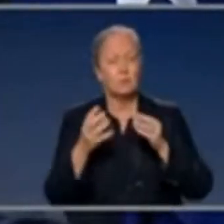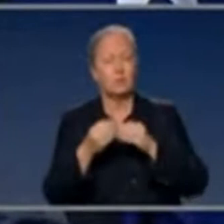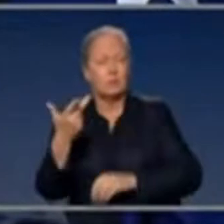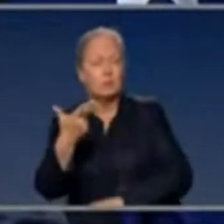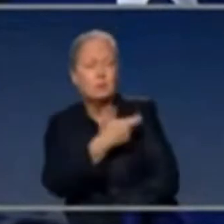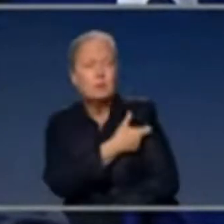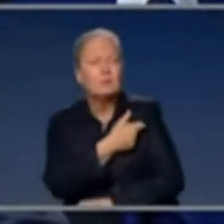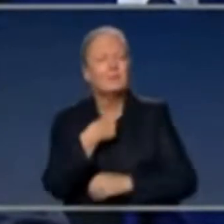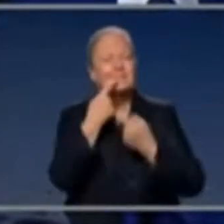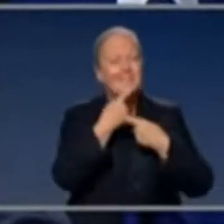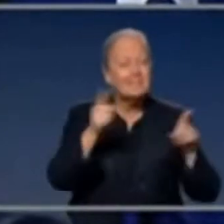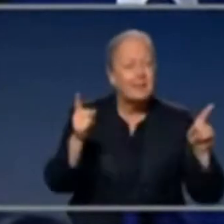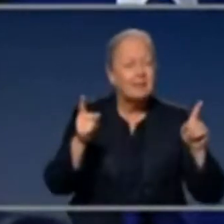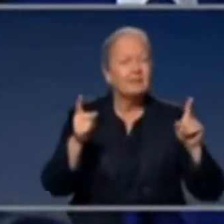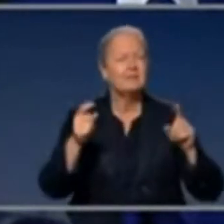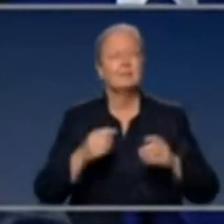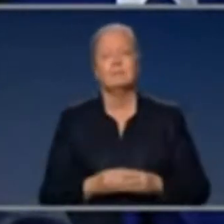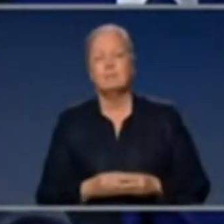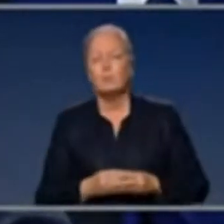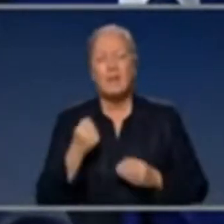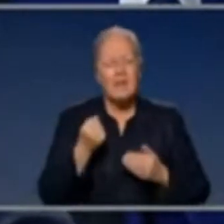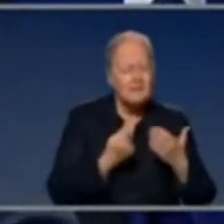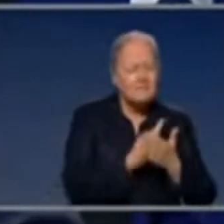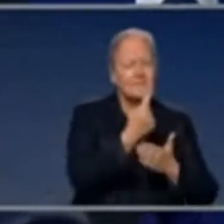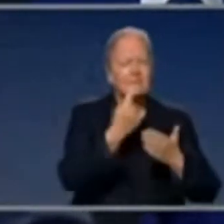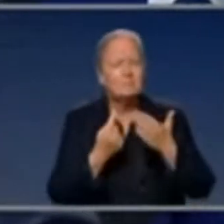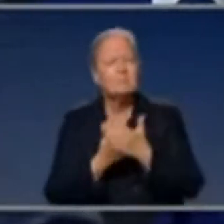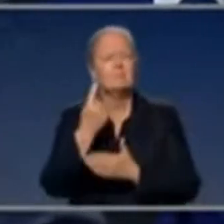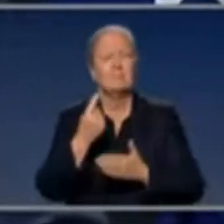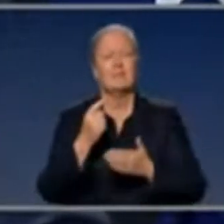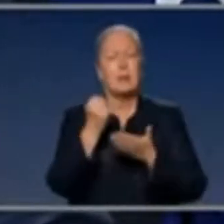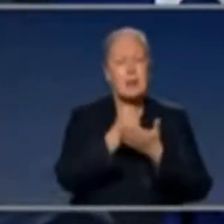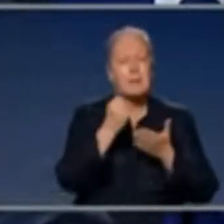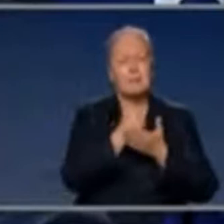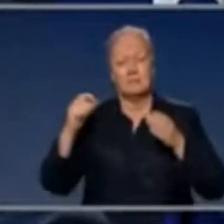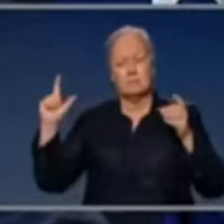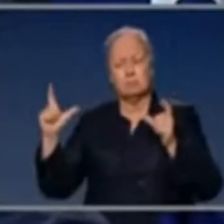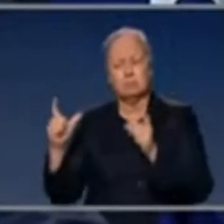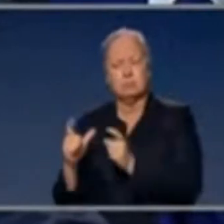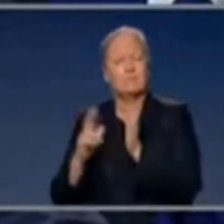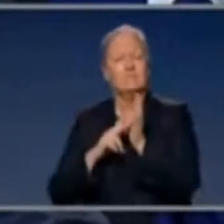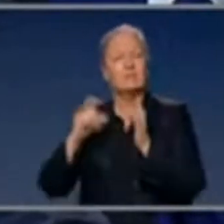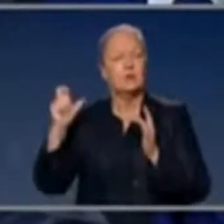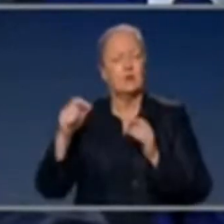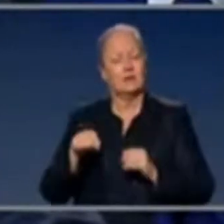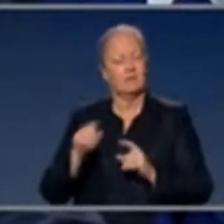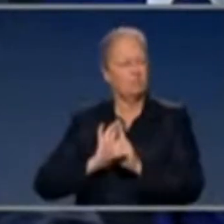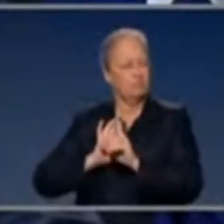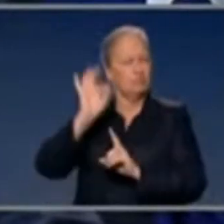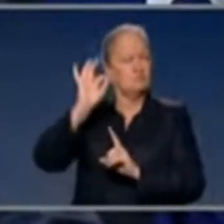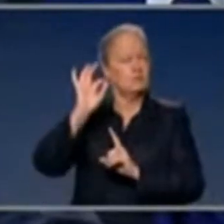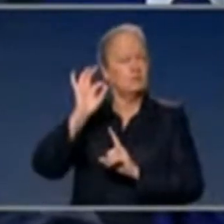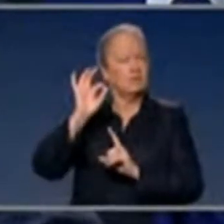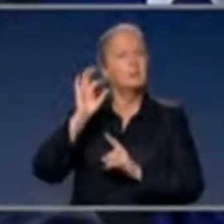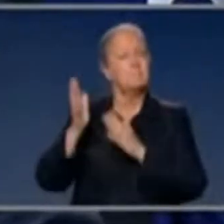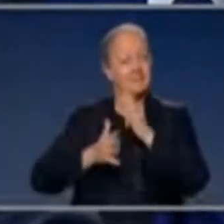of hope where we've seen the instances of cases in Victoria turn the corner and head in the